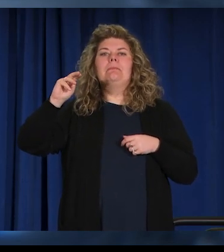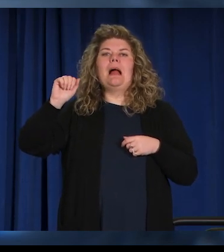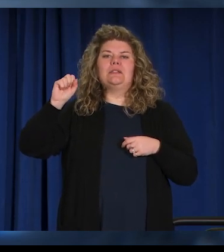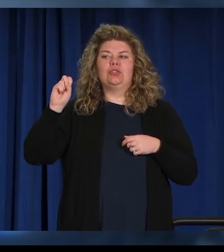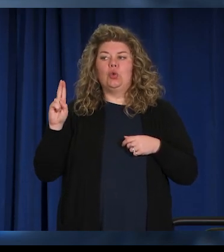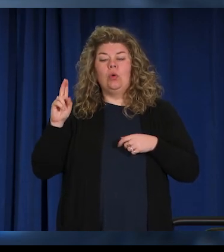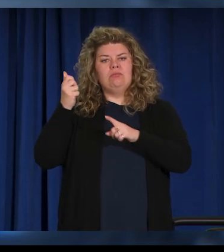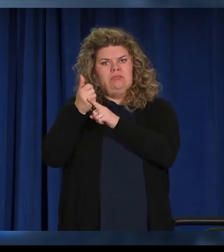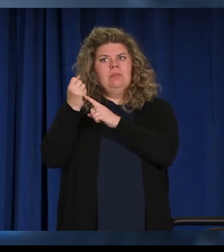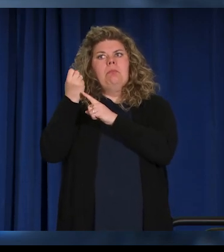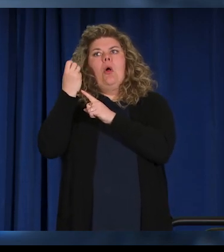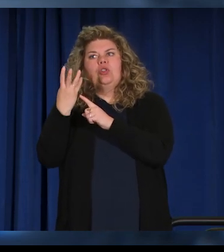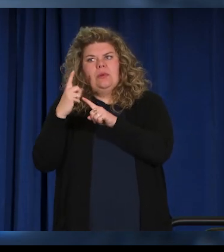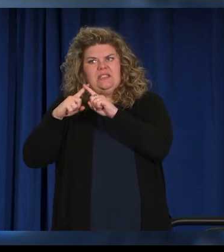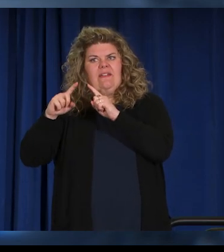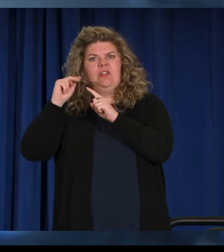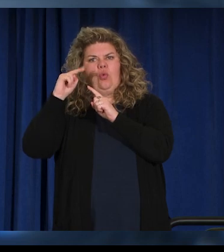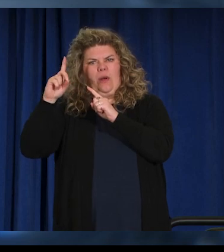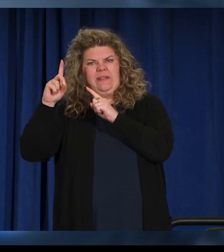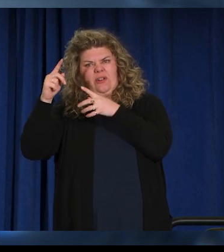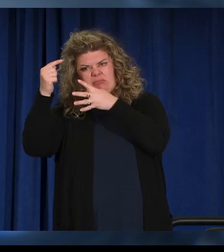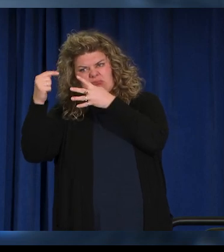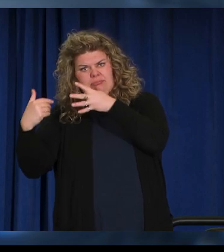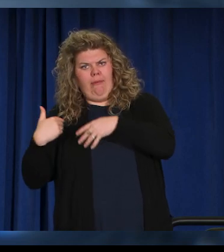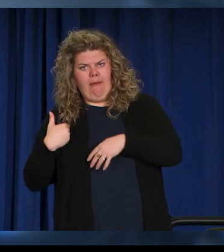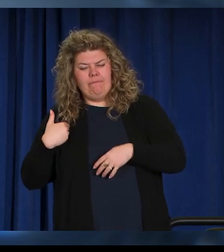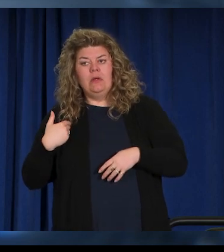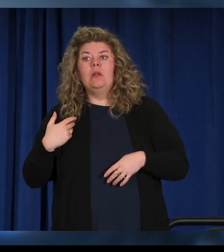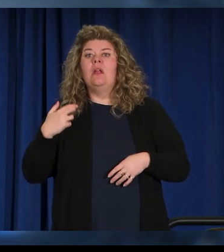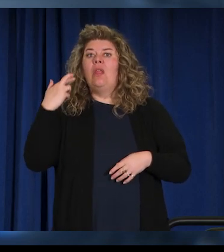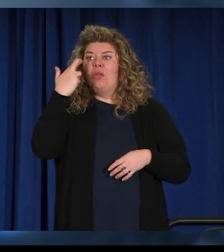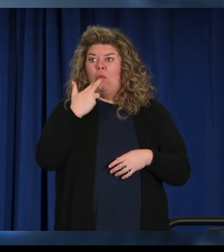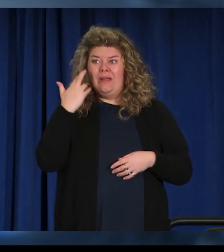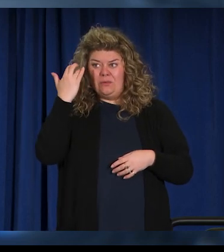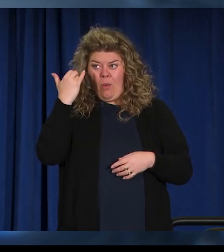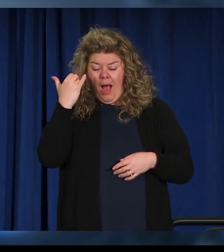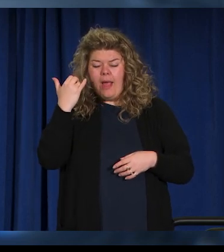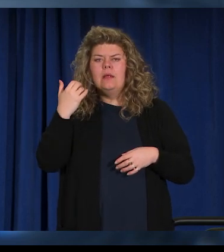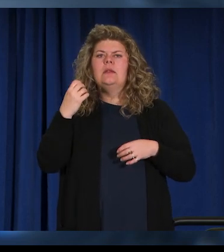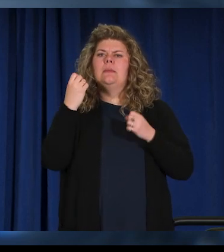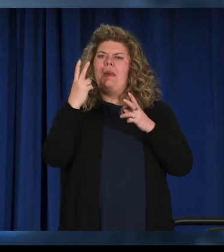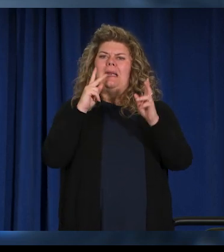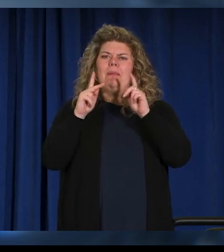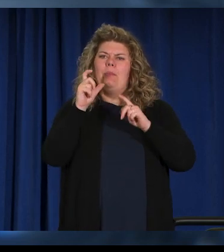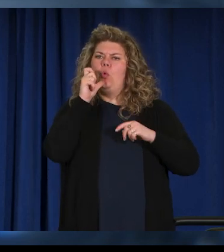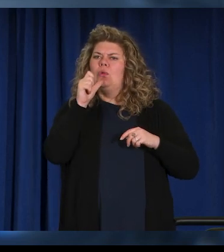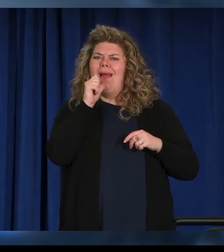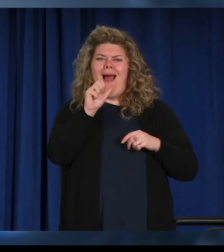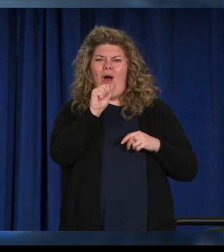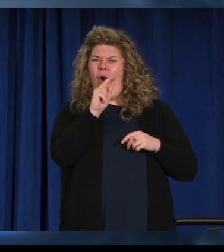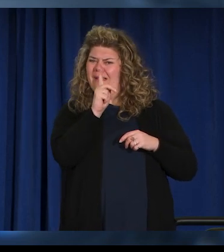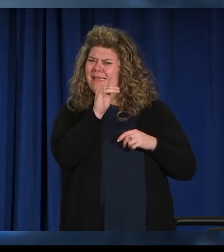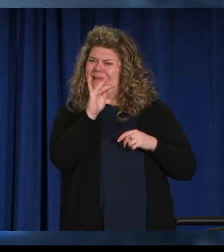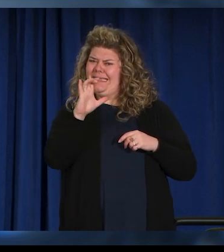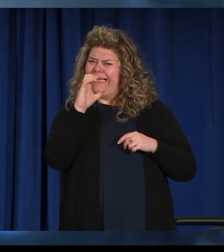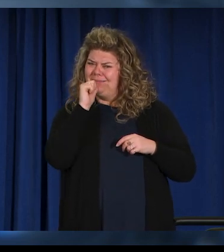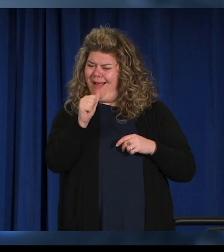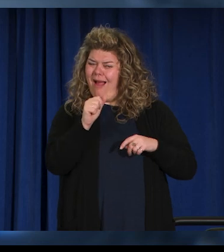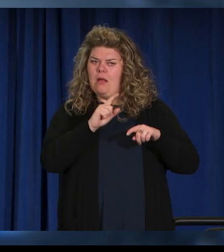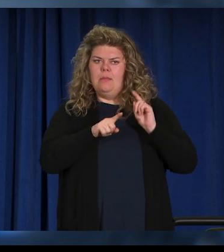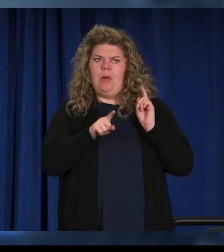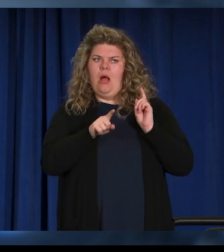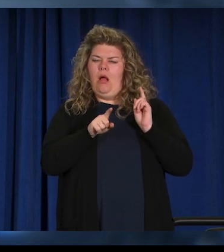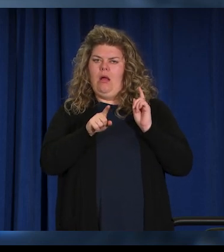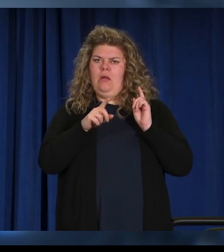neurodivergent. And this was intentionally created to build a larger tent for those who weren't autistic, but also didn't identify